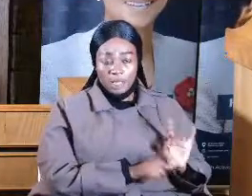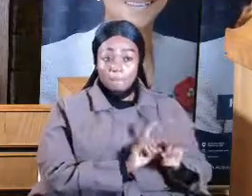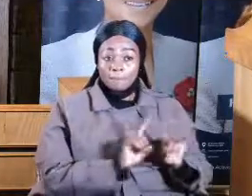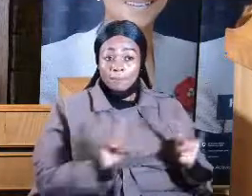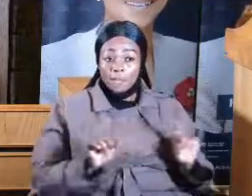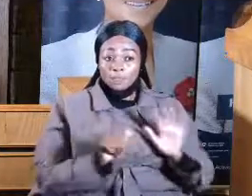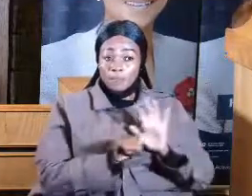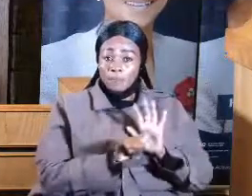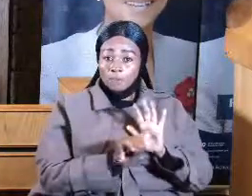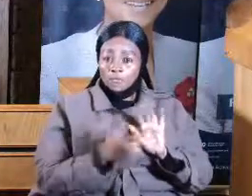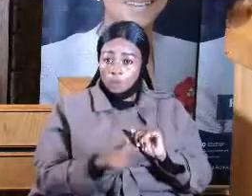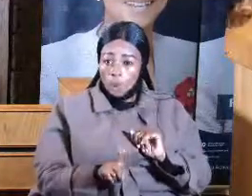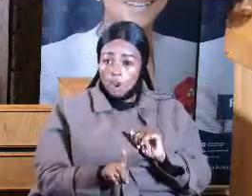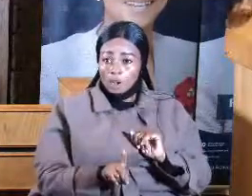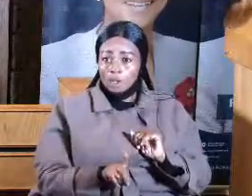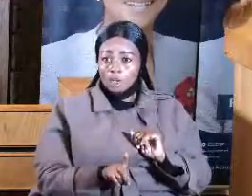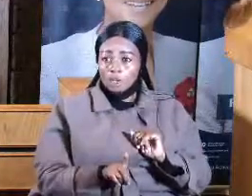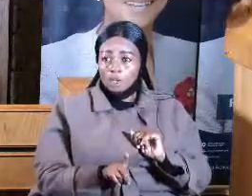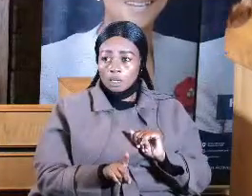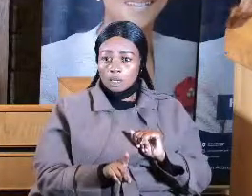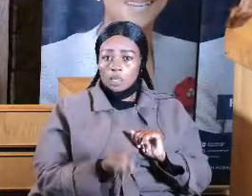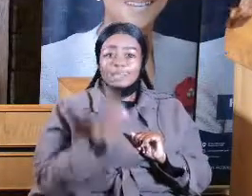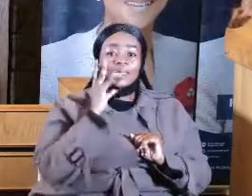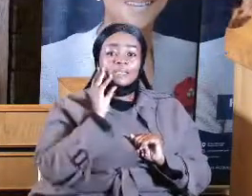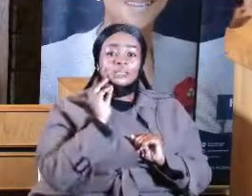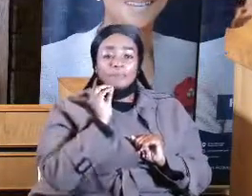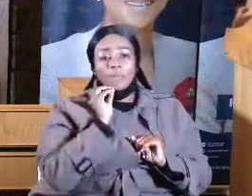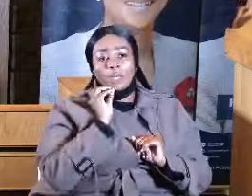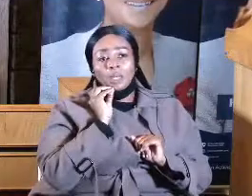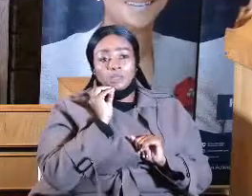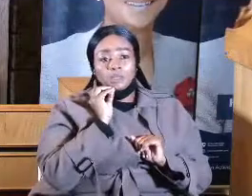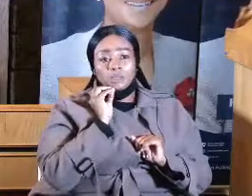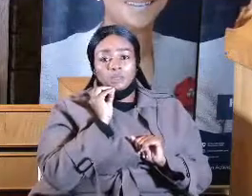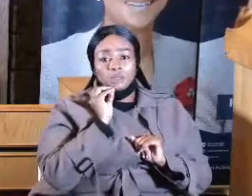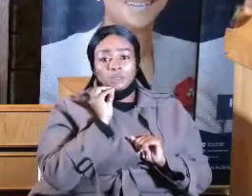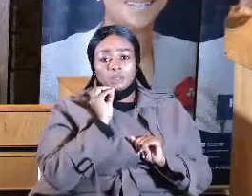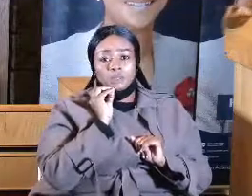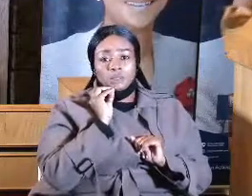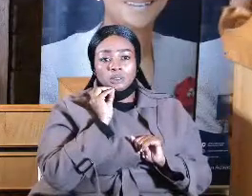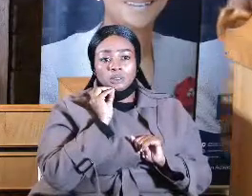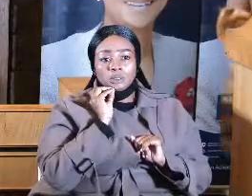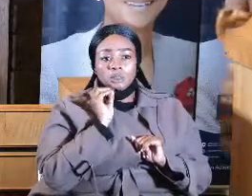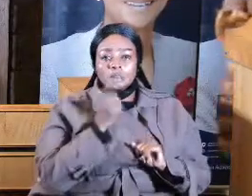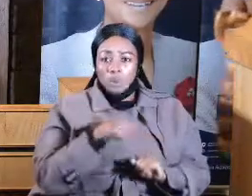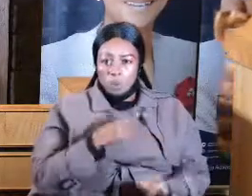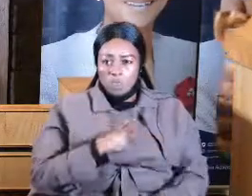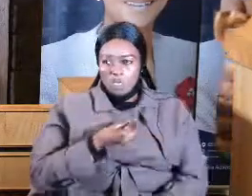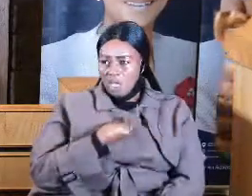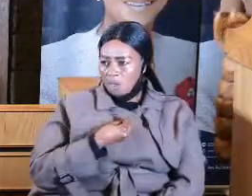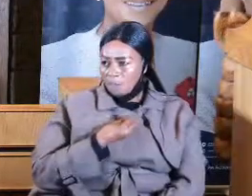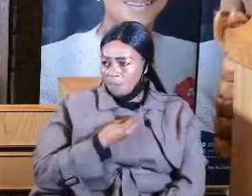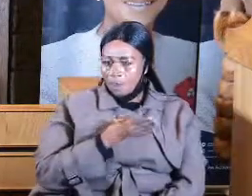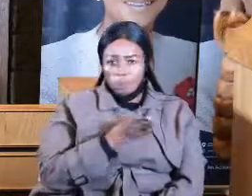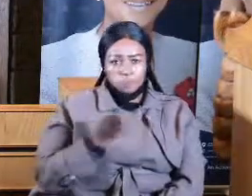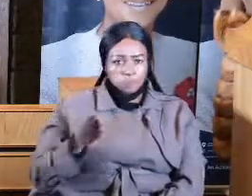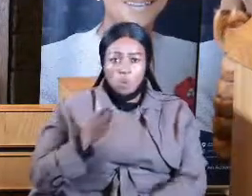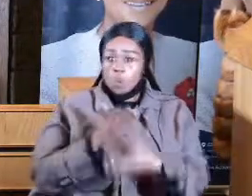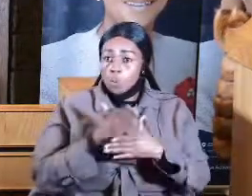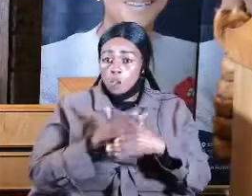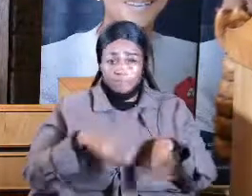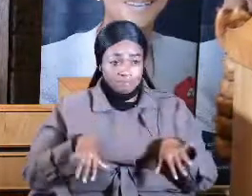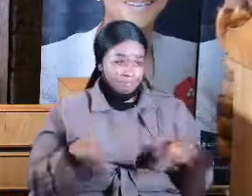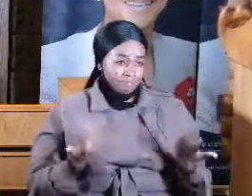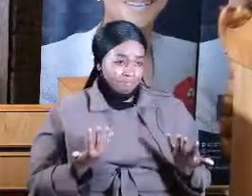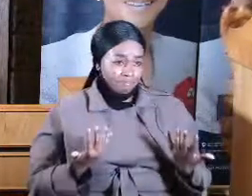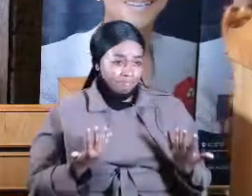most, it will be the experiences. We have young people who are not working.